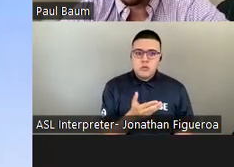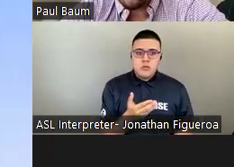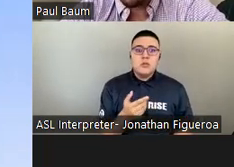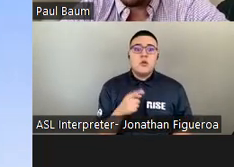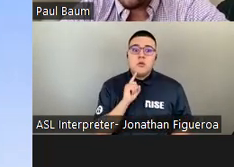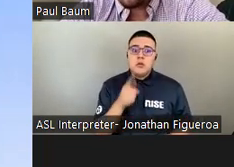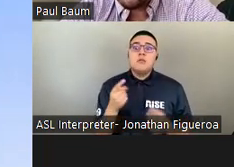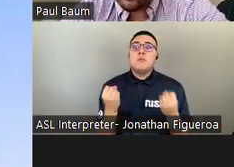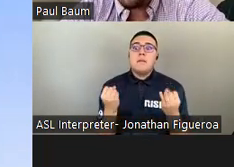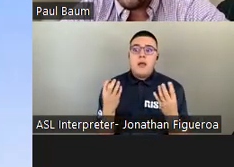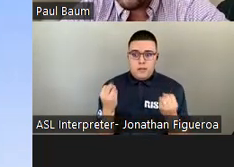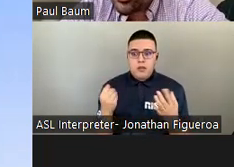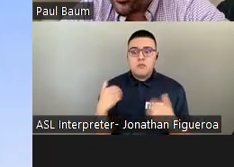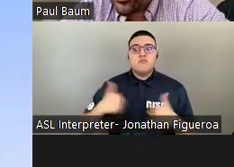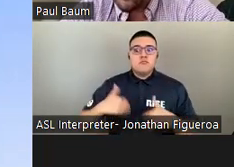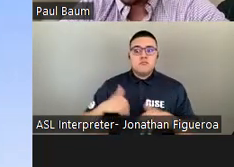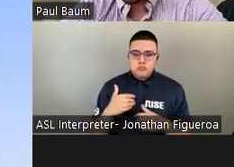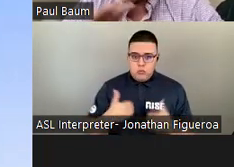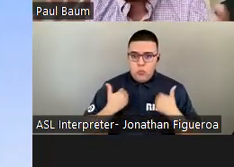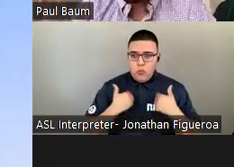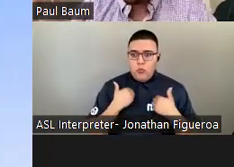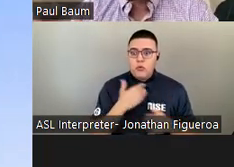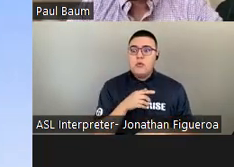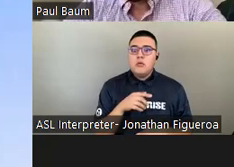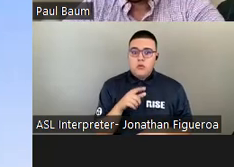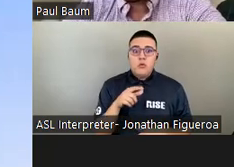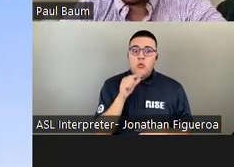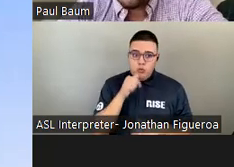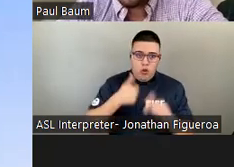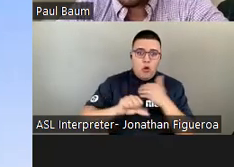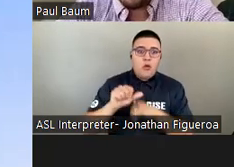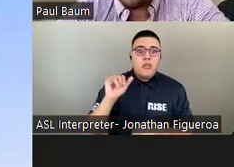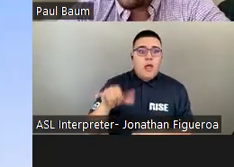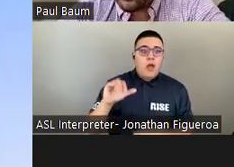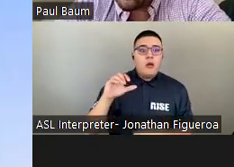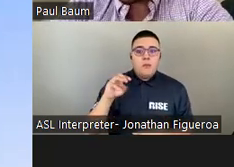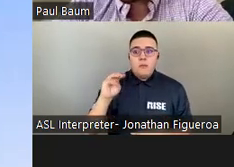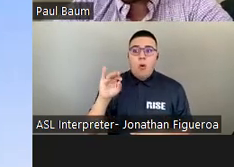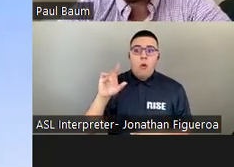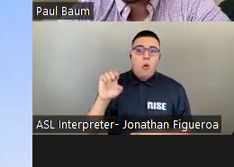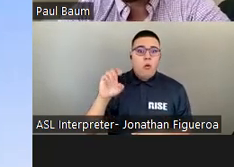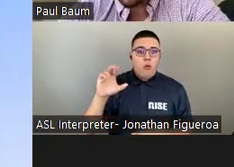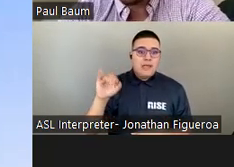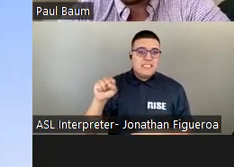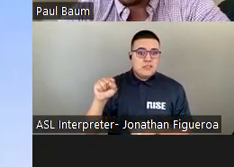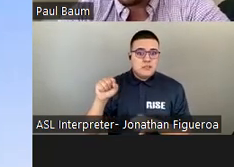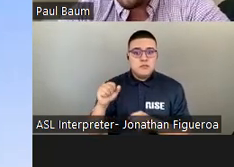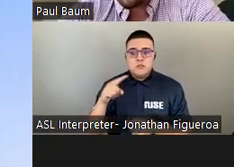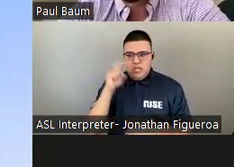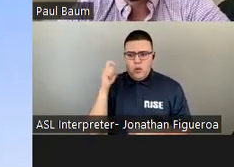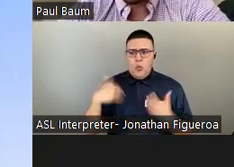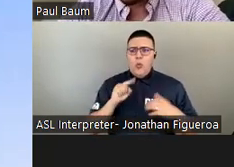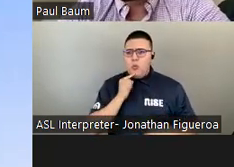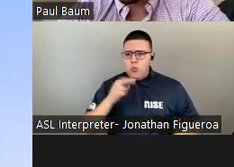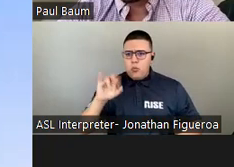disproportionate amount of LGBTQ+ youth in that mobile crisis setting as well, due to some risk factors that Rob already brought